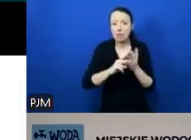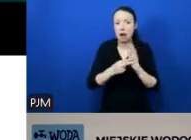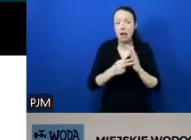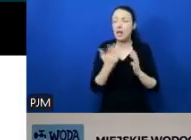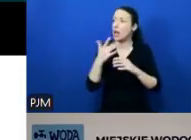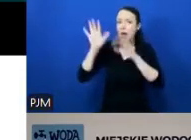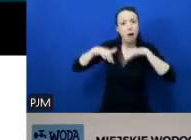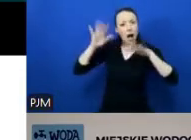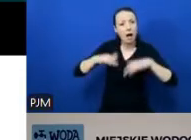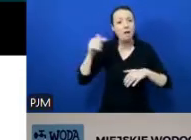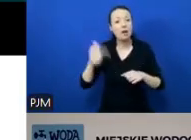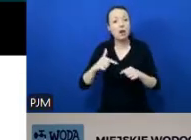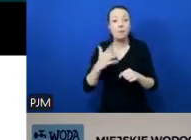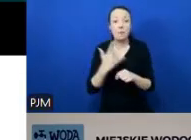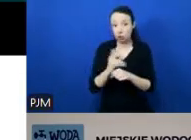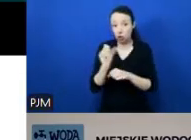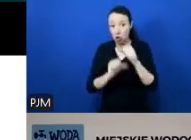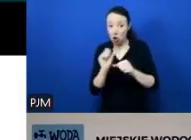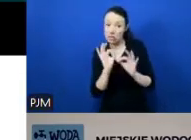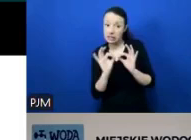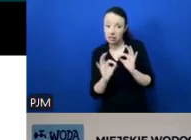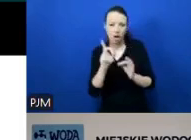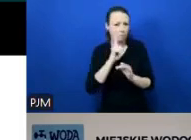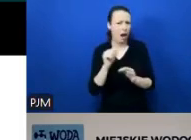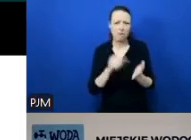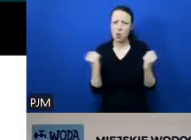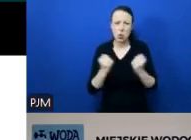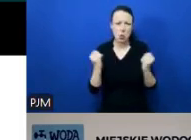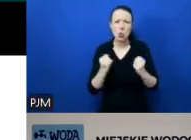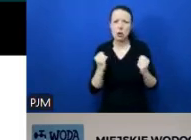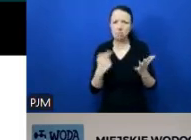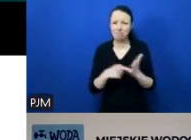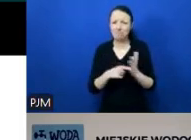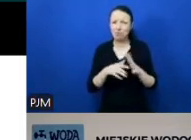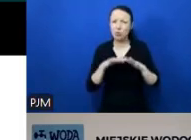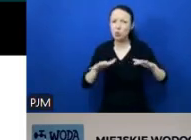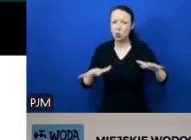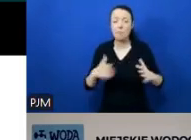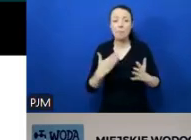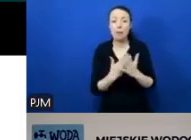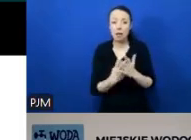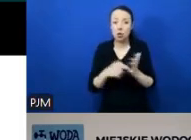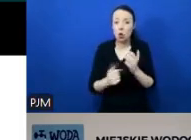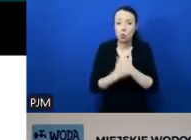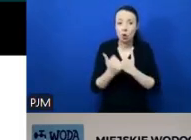those prognosed one for 2050, the differences, as you can see, are huge.